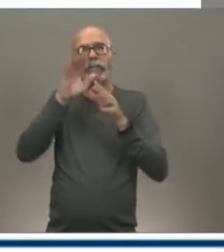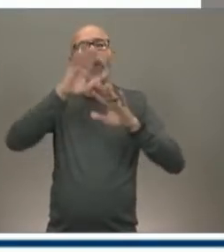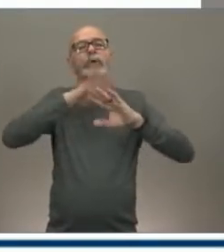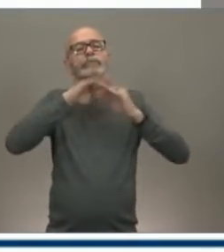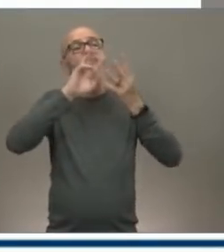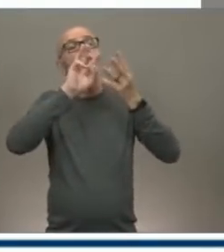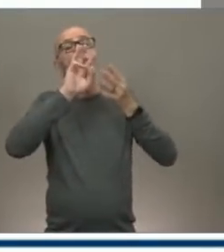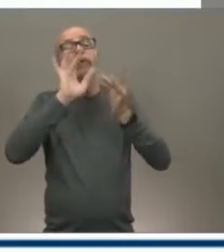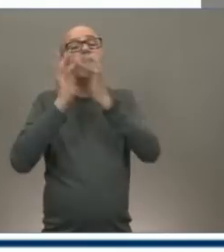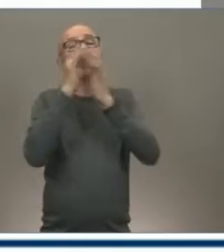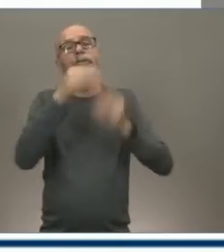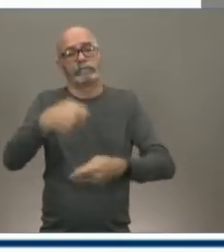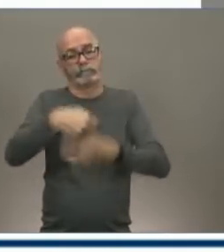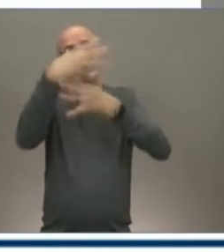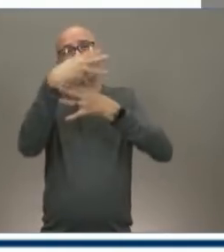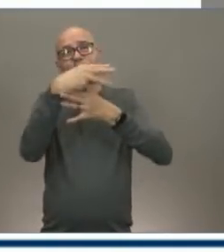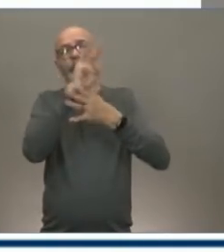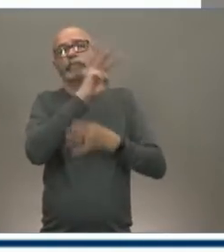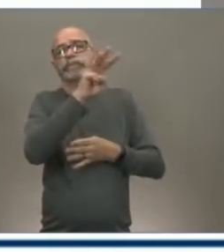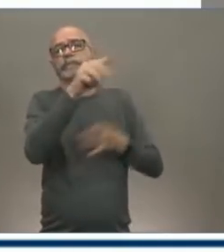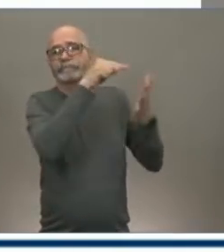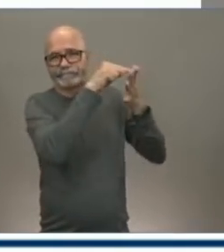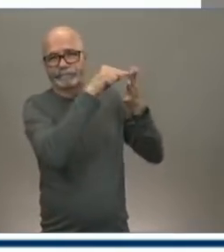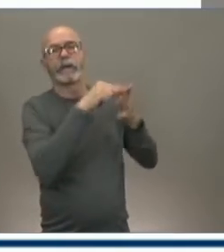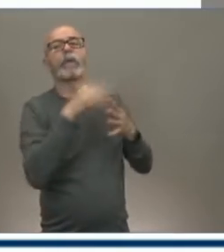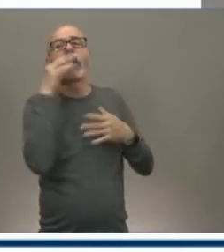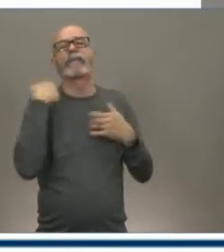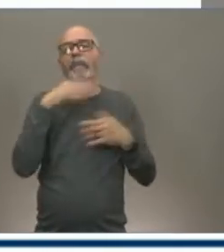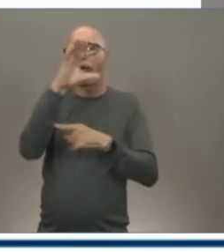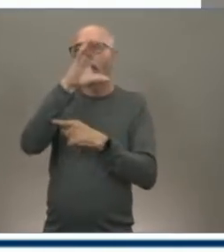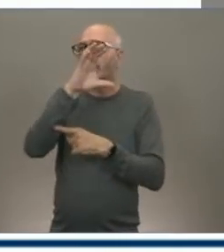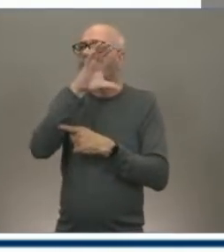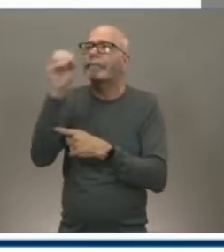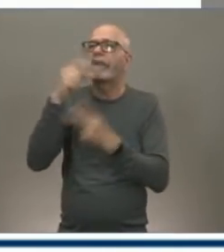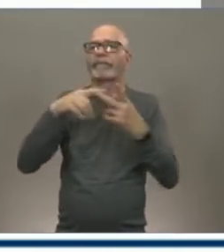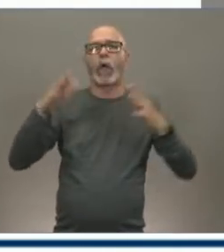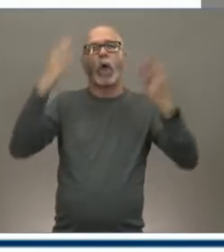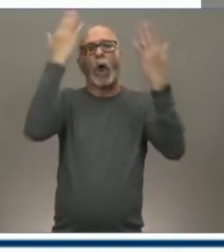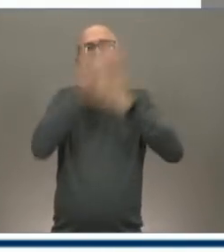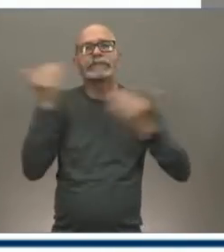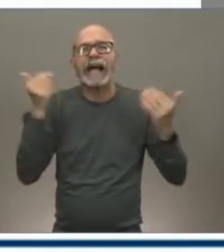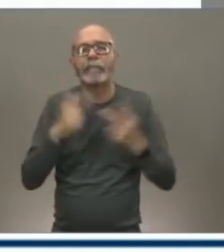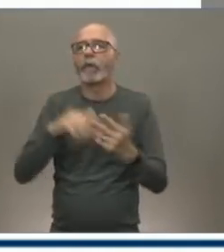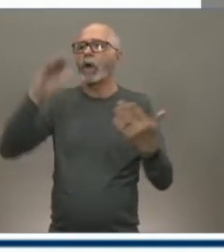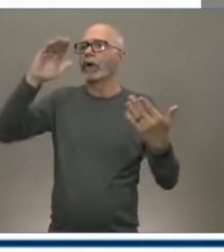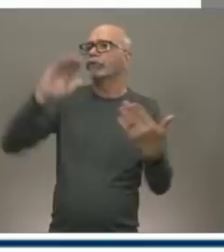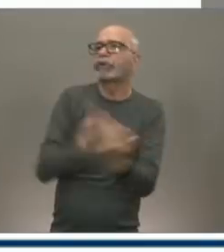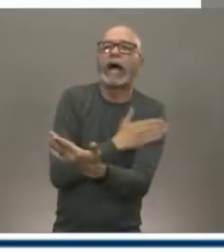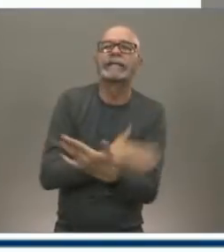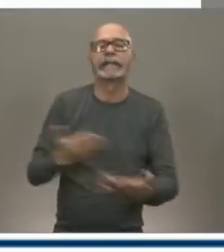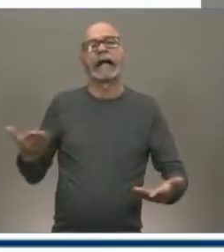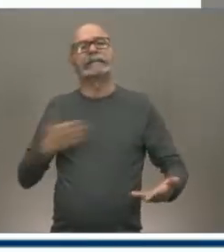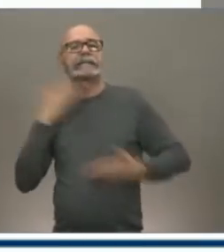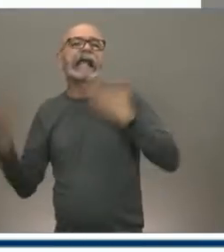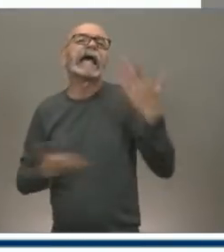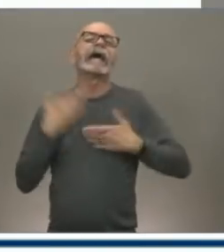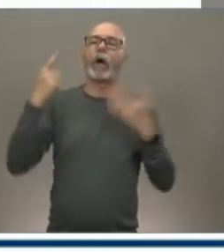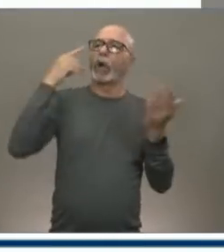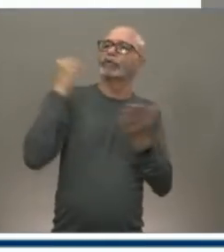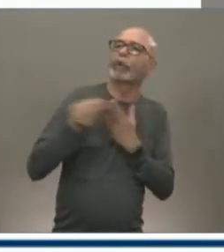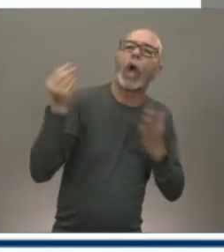holiday parties, food and toy drives, carolings, concerts, holiday markets, and shopping, and more. So there'll be much more